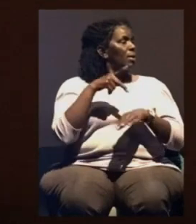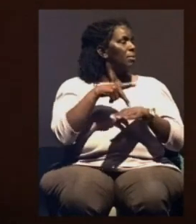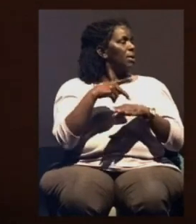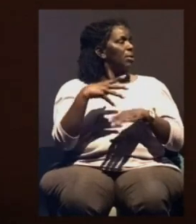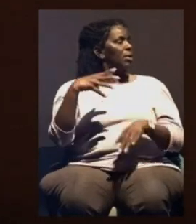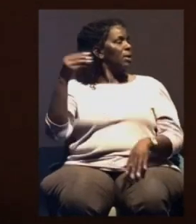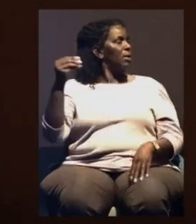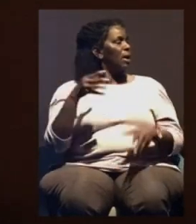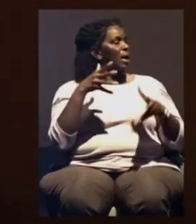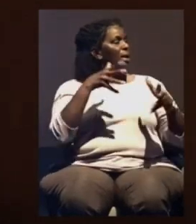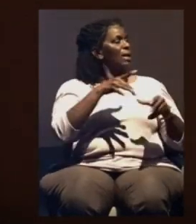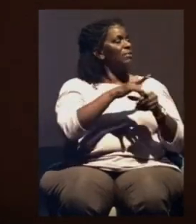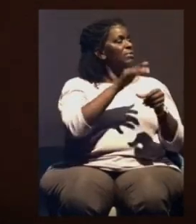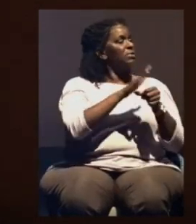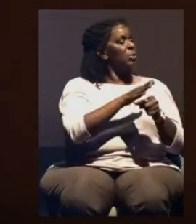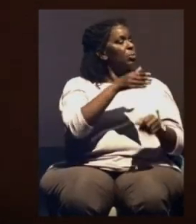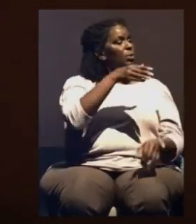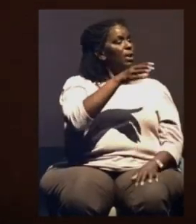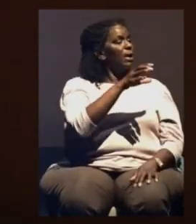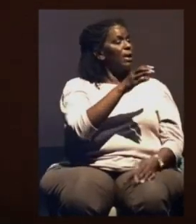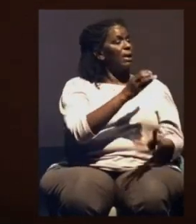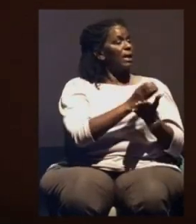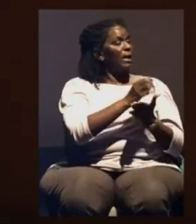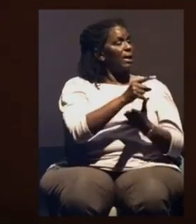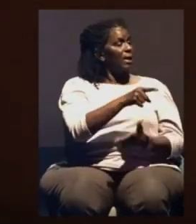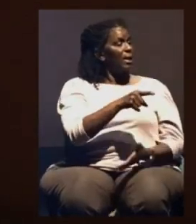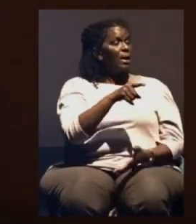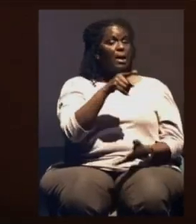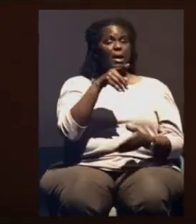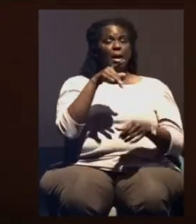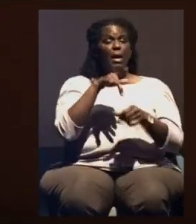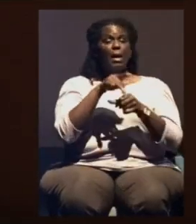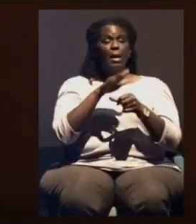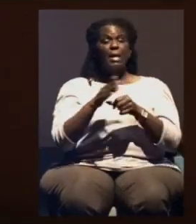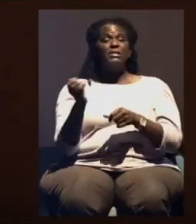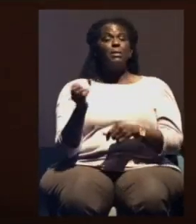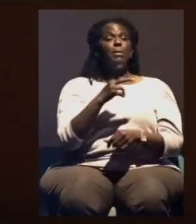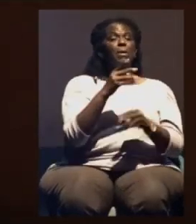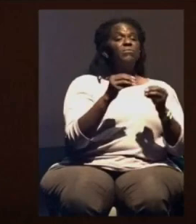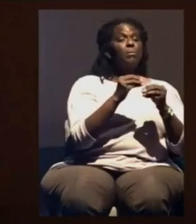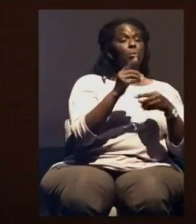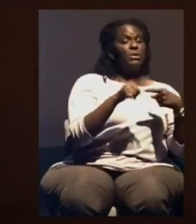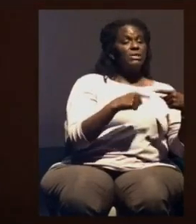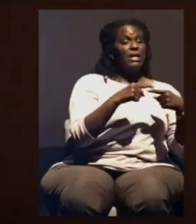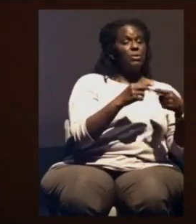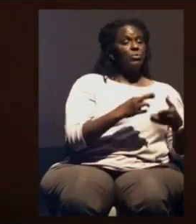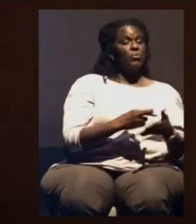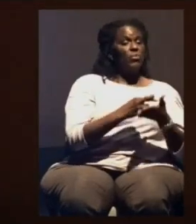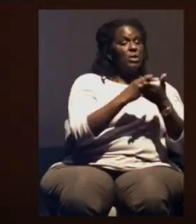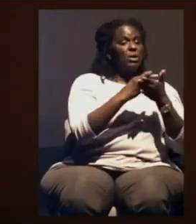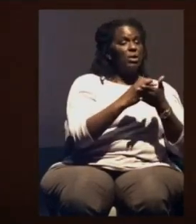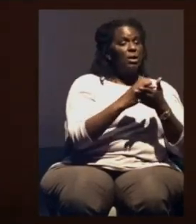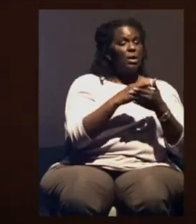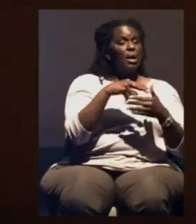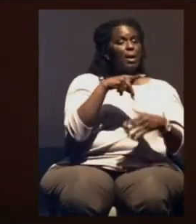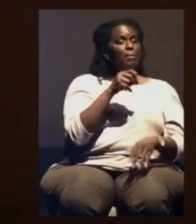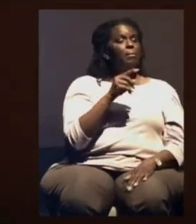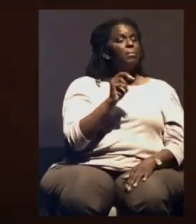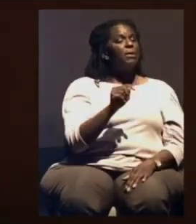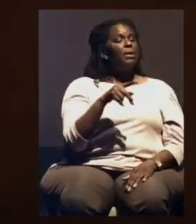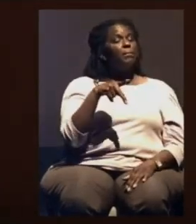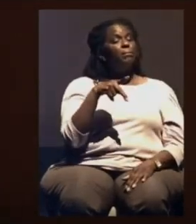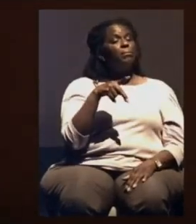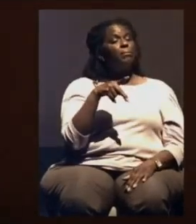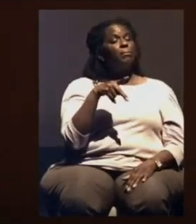and he leaves, his soda can behind him. Peter's coming back for more cycles of rehab. Peter's work is not